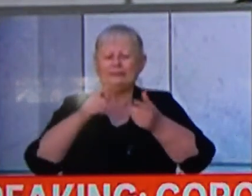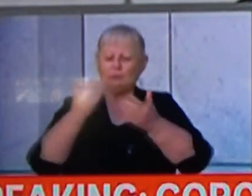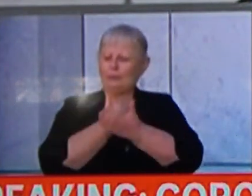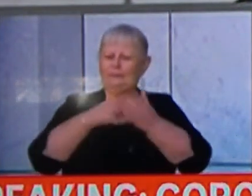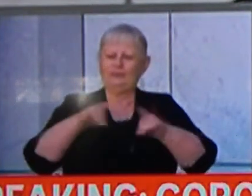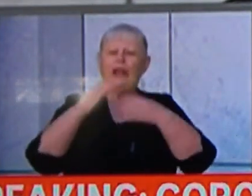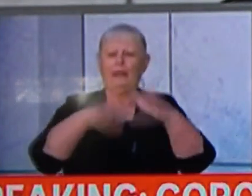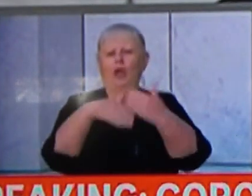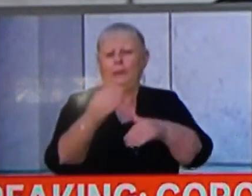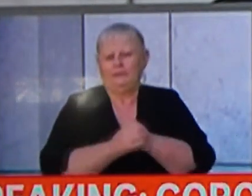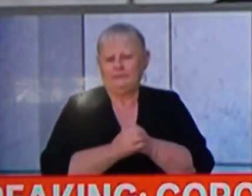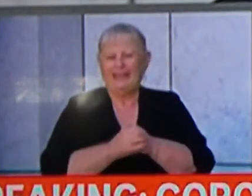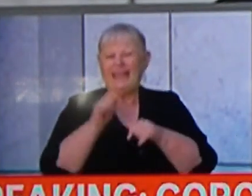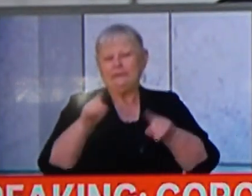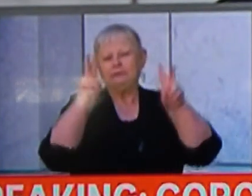Australia running.